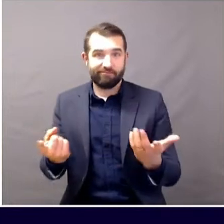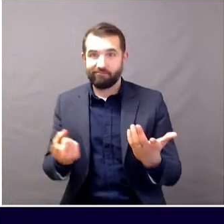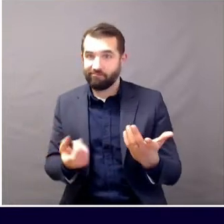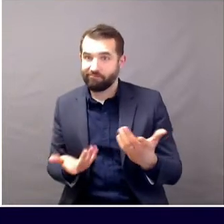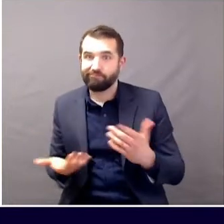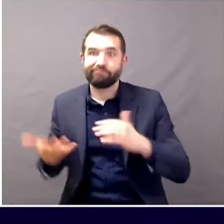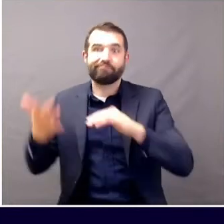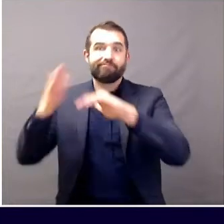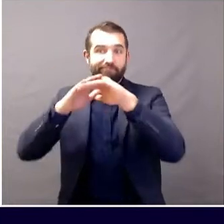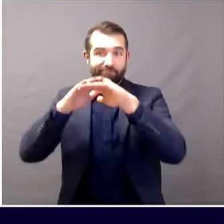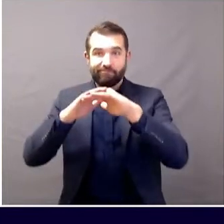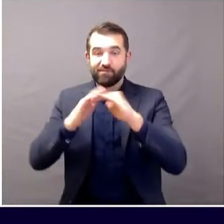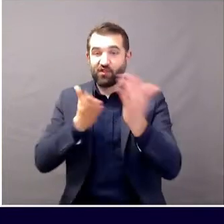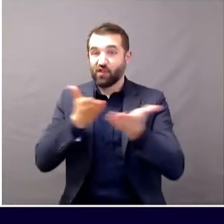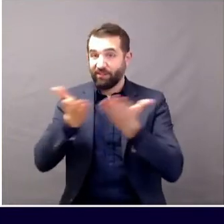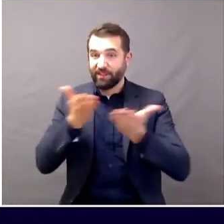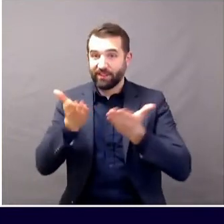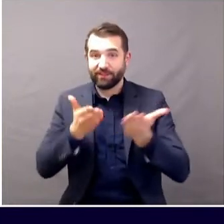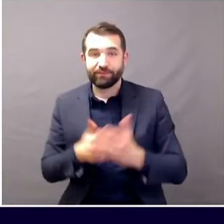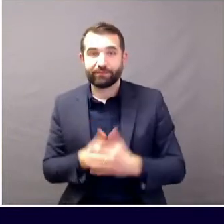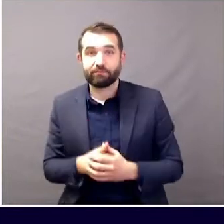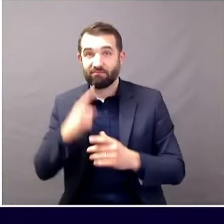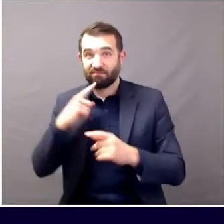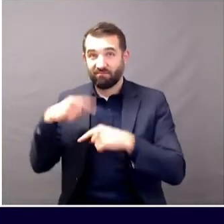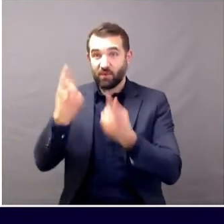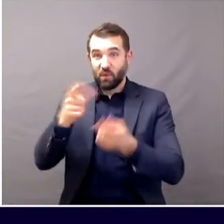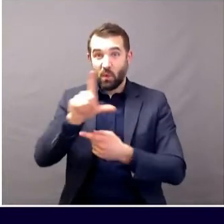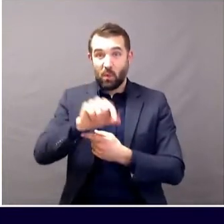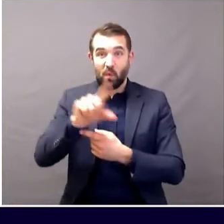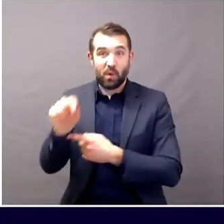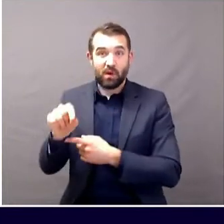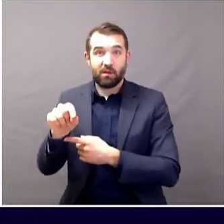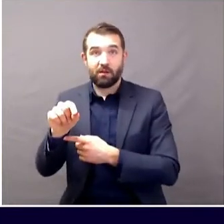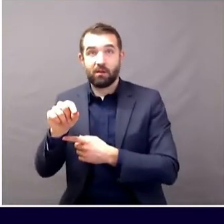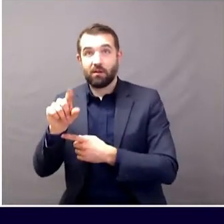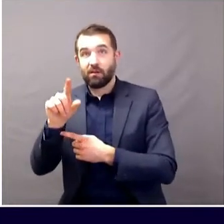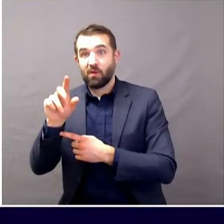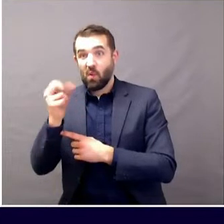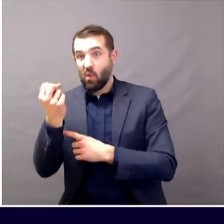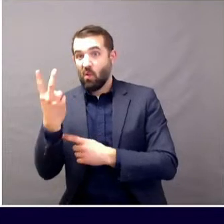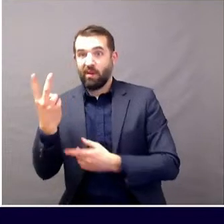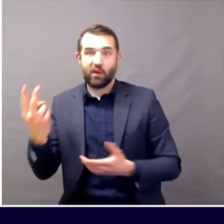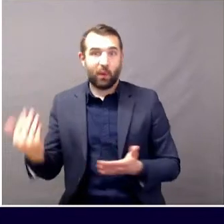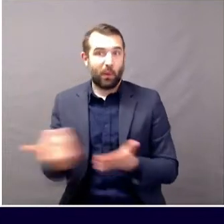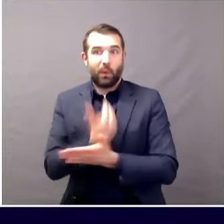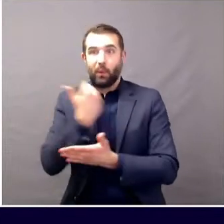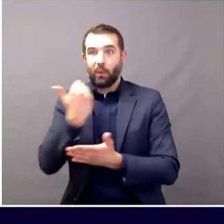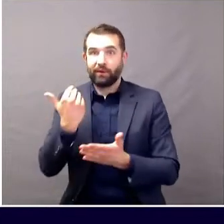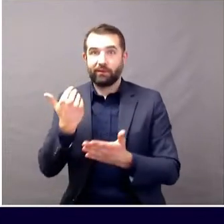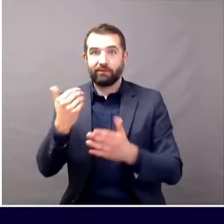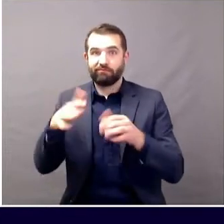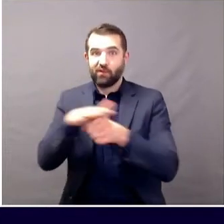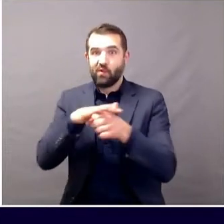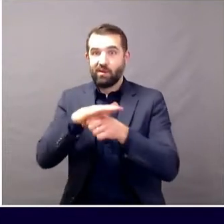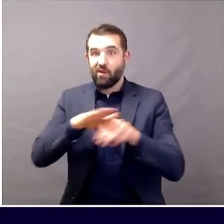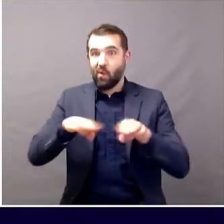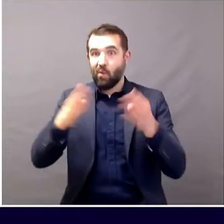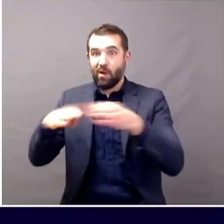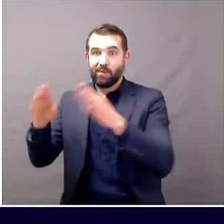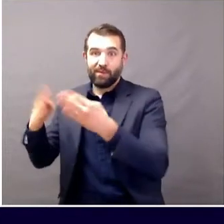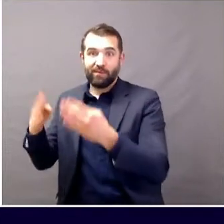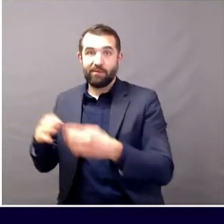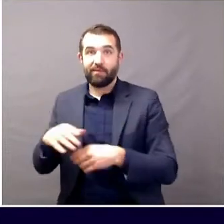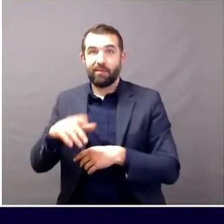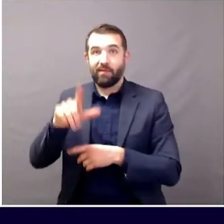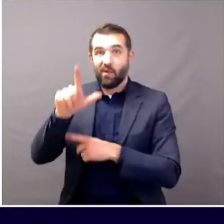agencies open since the beginning of 2020 and 27 new service lines throughout the state. So while